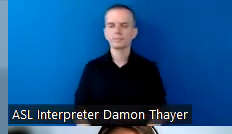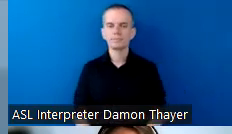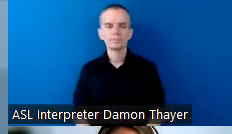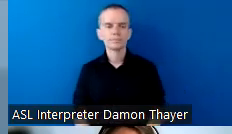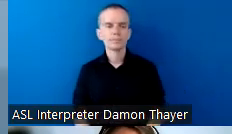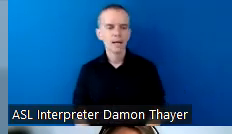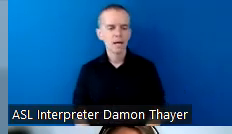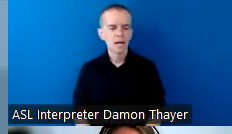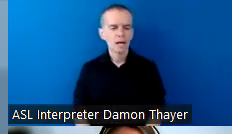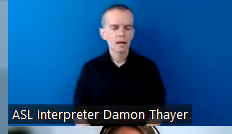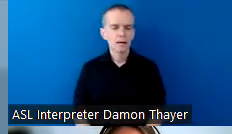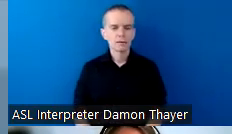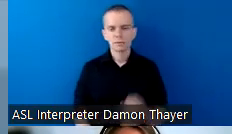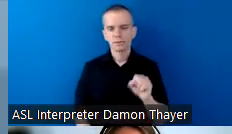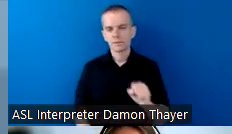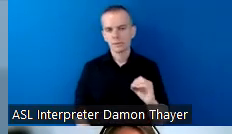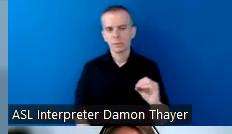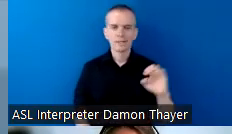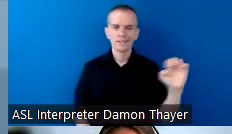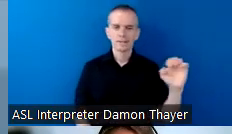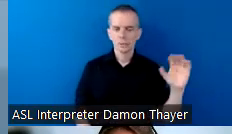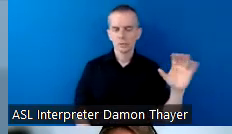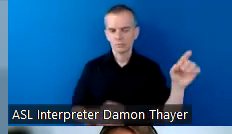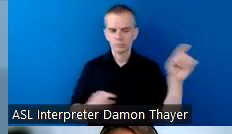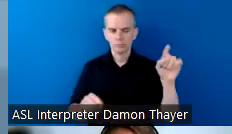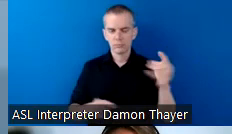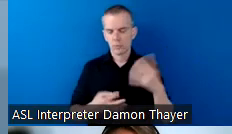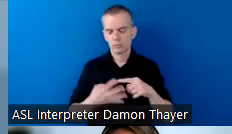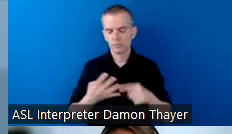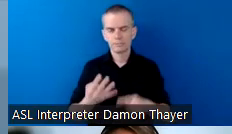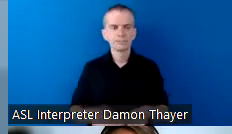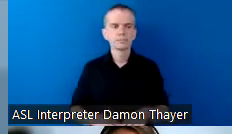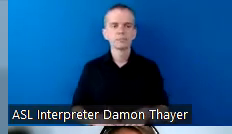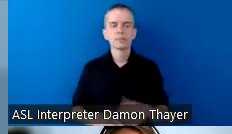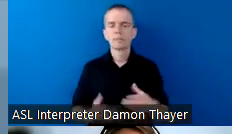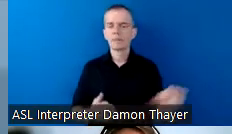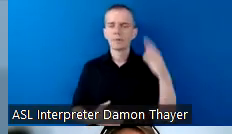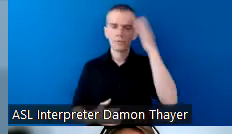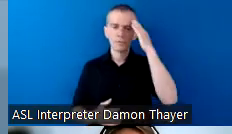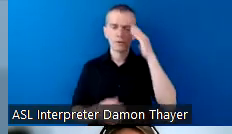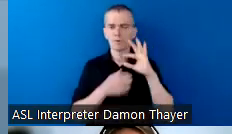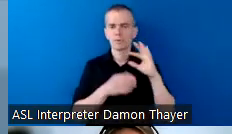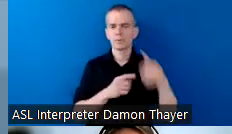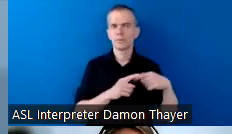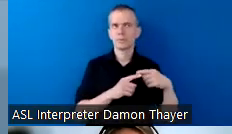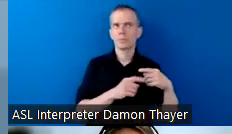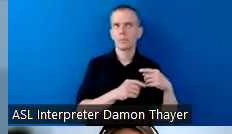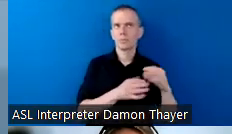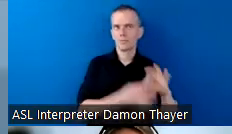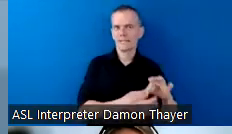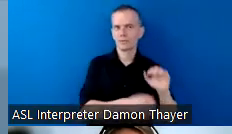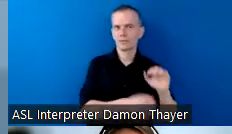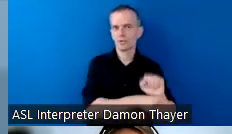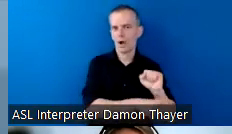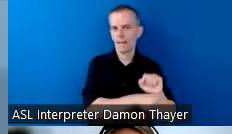Let's see. So the 4 principal duties of BOLI, you may be familiar with us through our employment work. We protect the